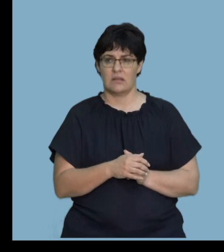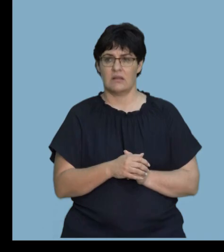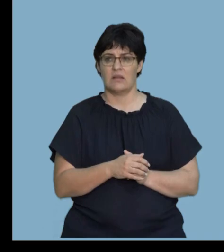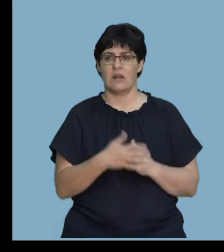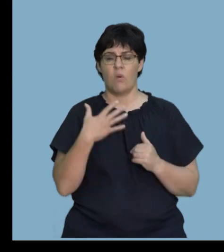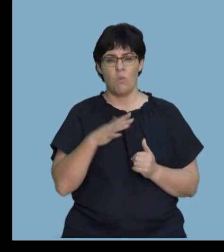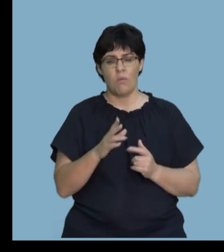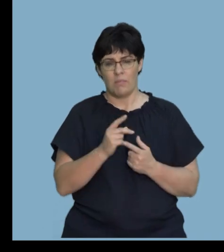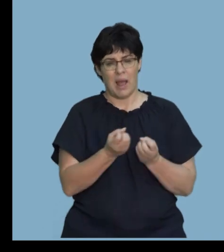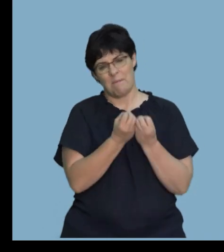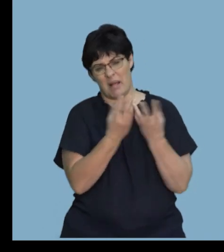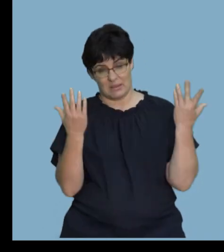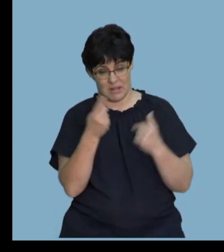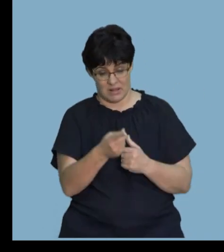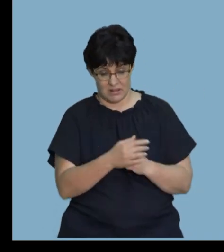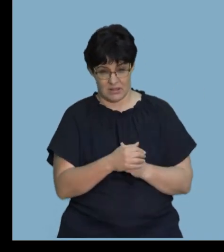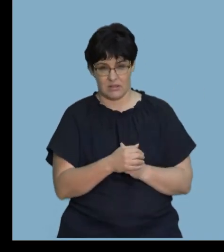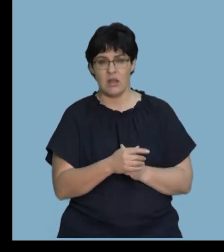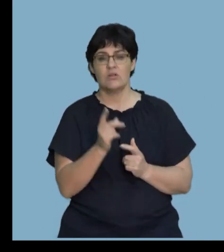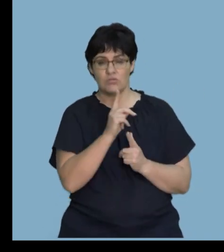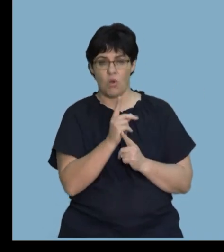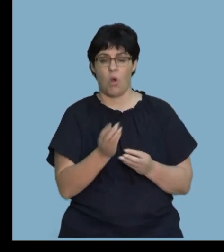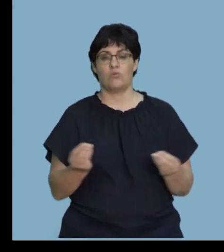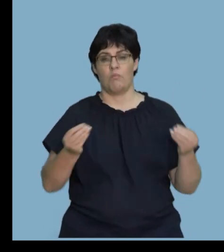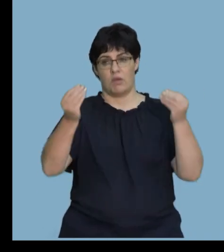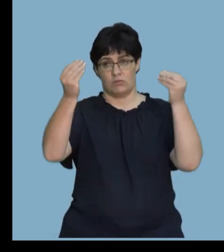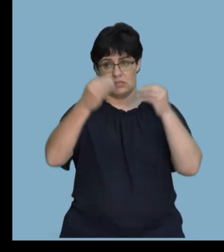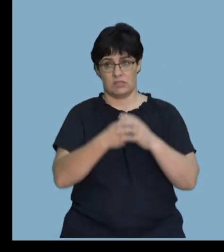in multiples, okay? So these are compounds, okay,